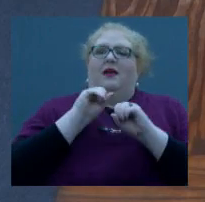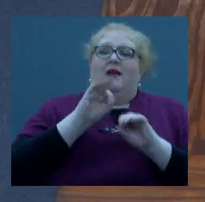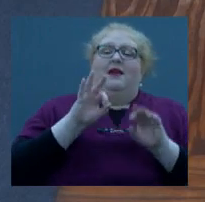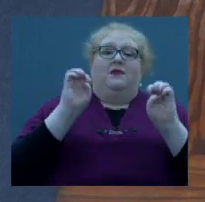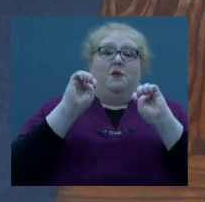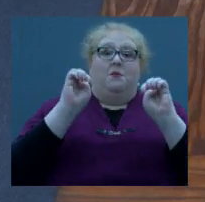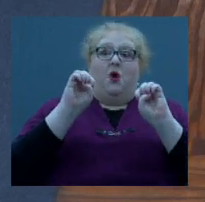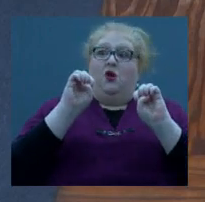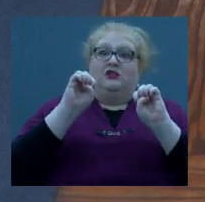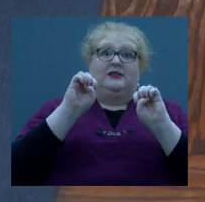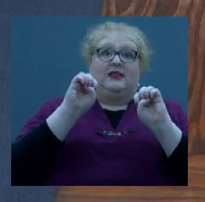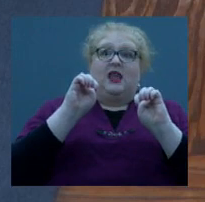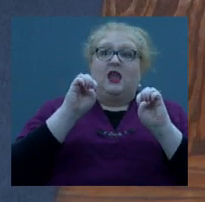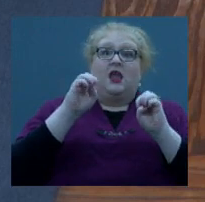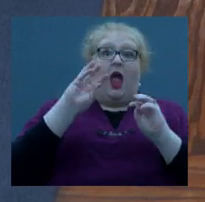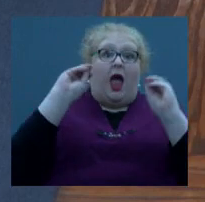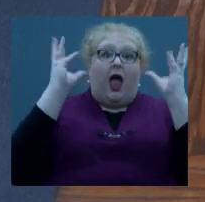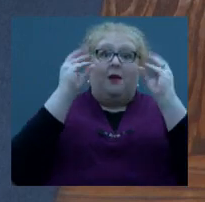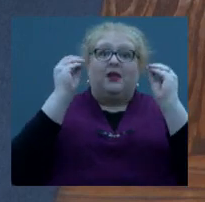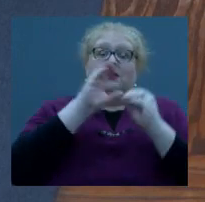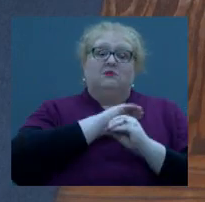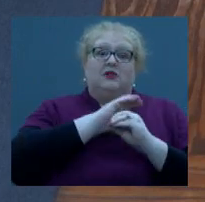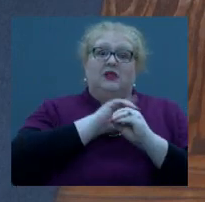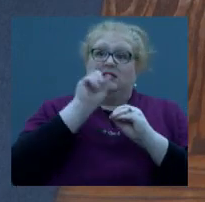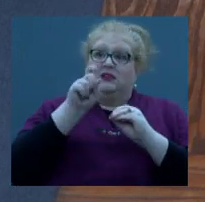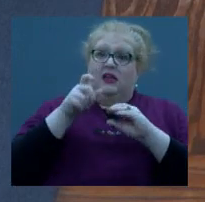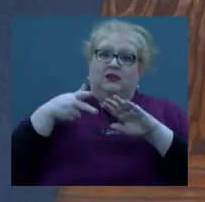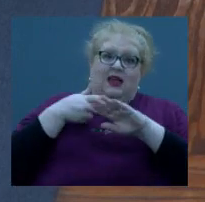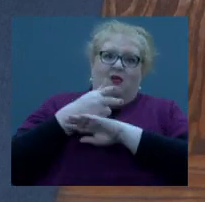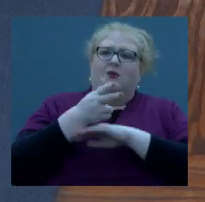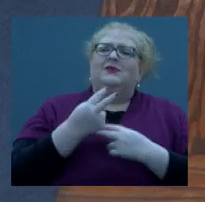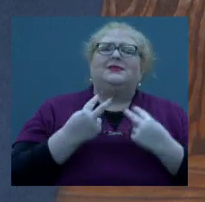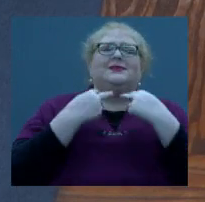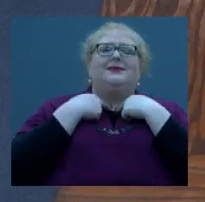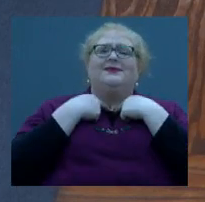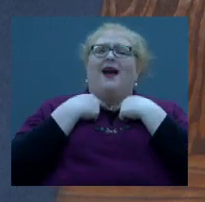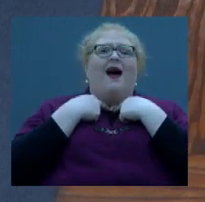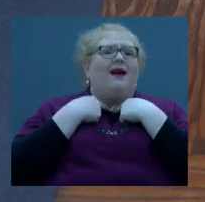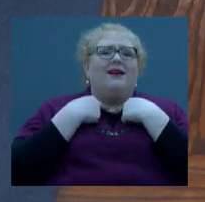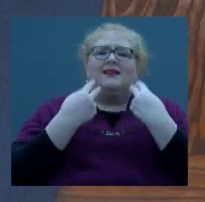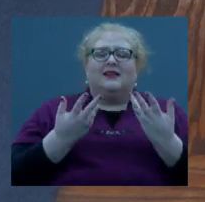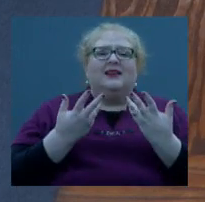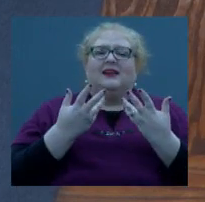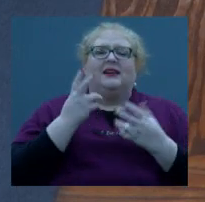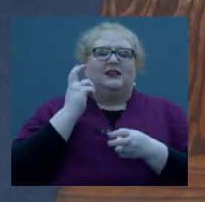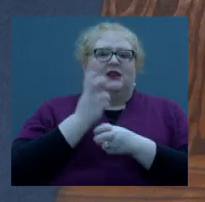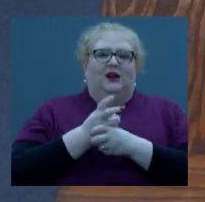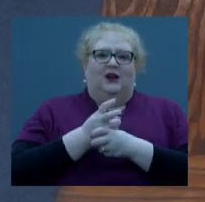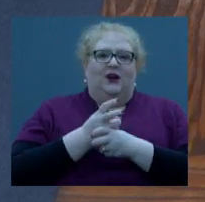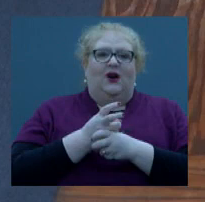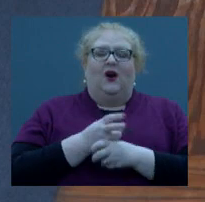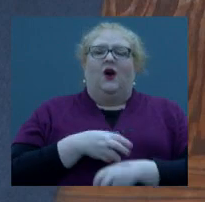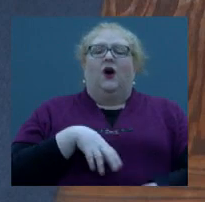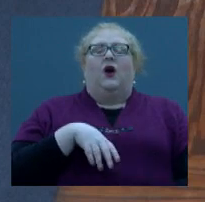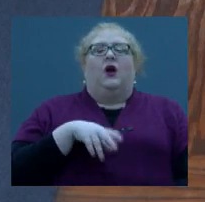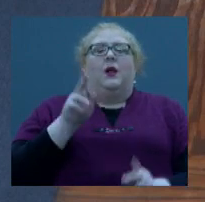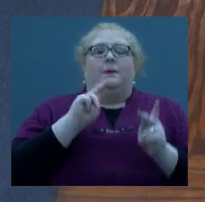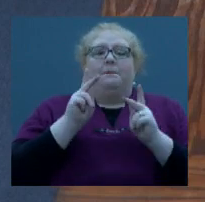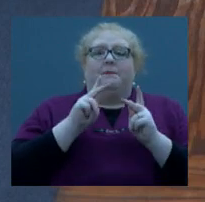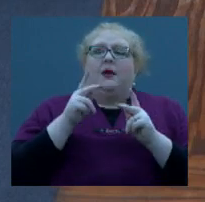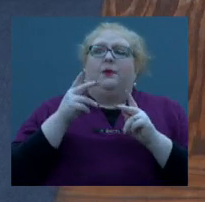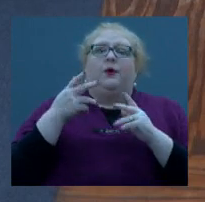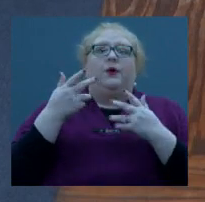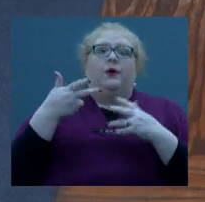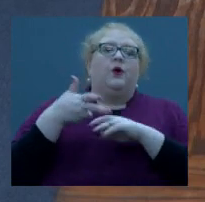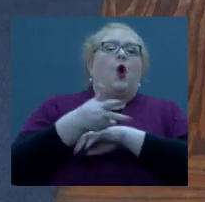impossible. So there's just a few other things to consider. The cut-through traffic is a problem. Woodlands Edge